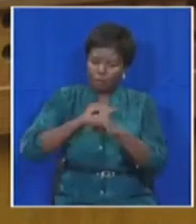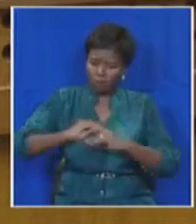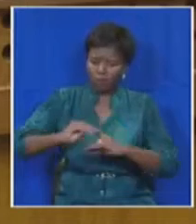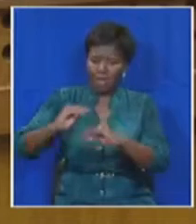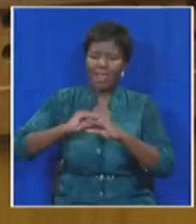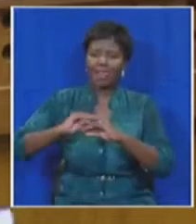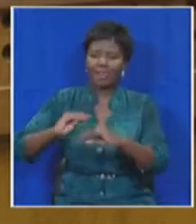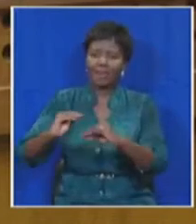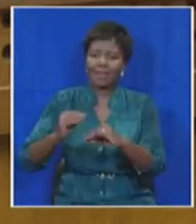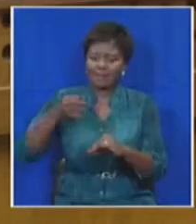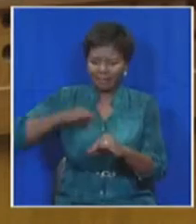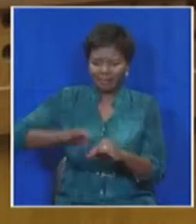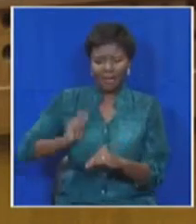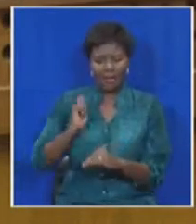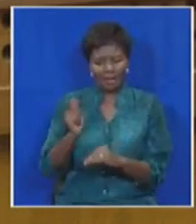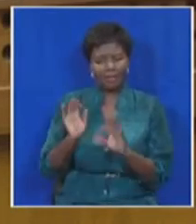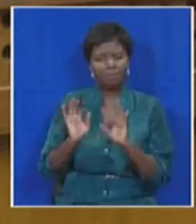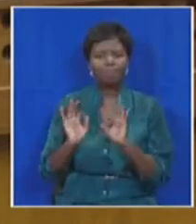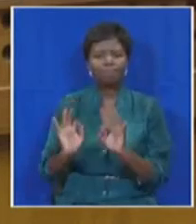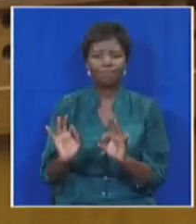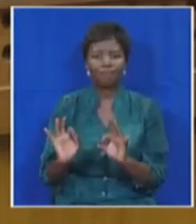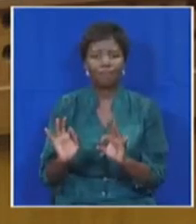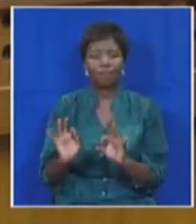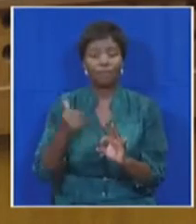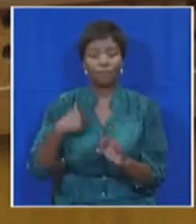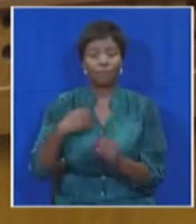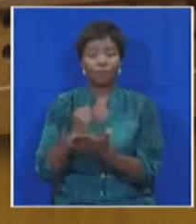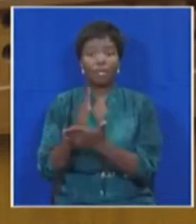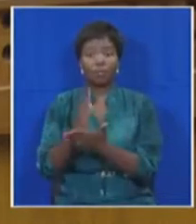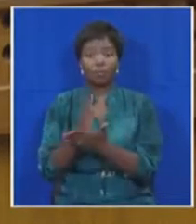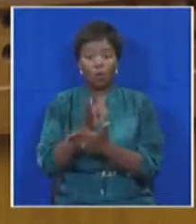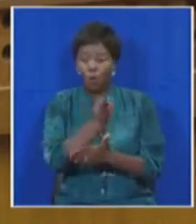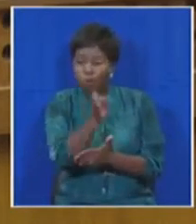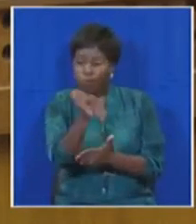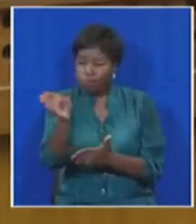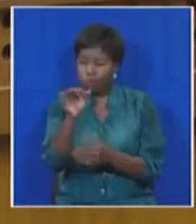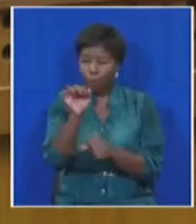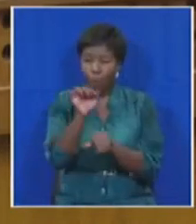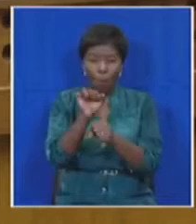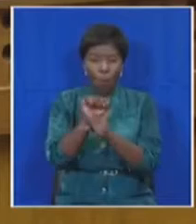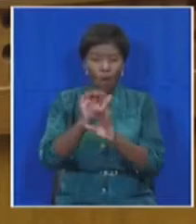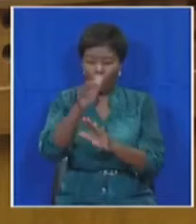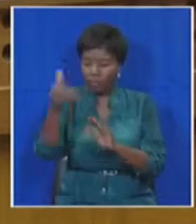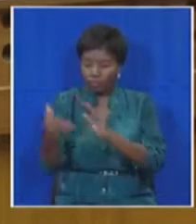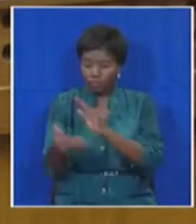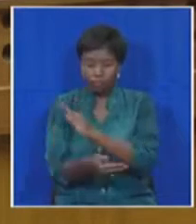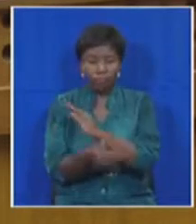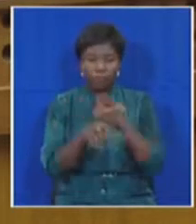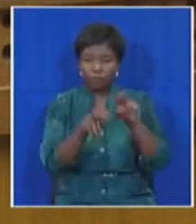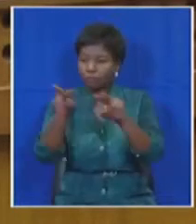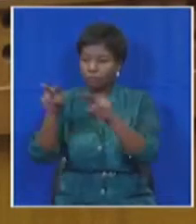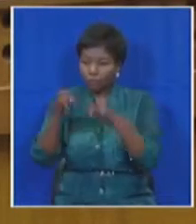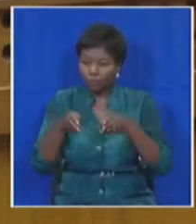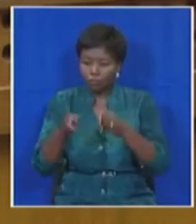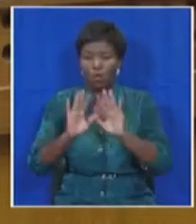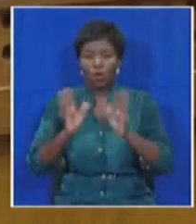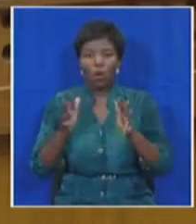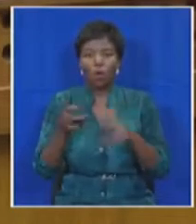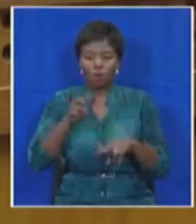them properly. We'll ensure that they're on the streets, active and visible to communities instead of simply sitting